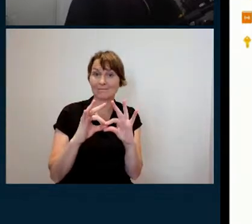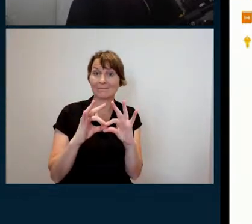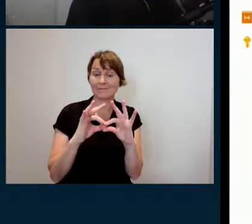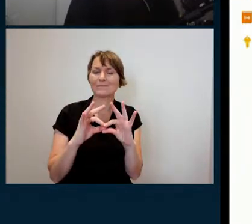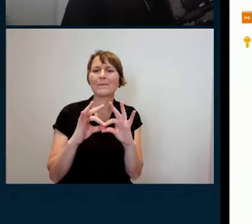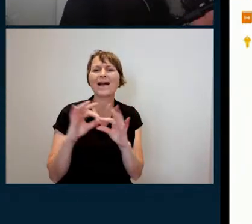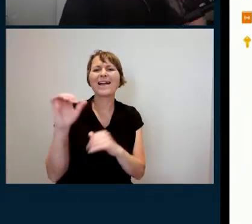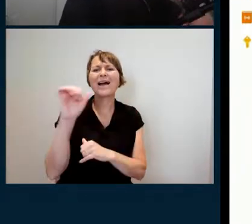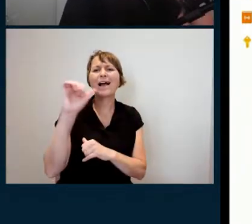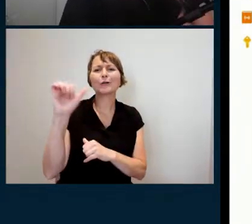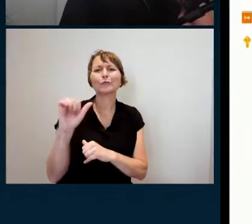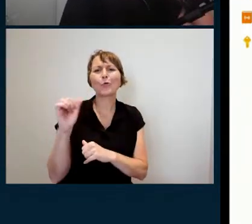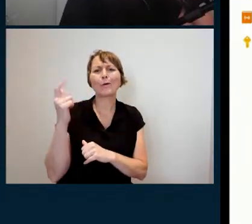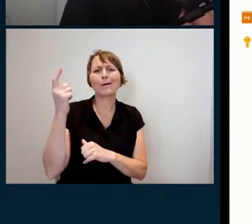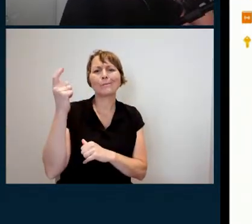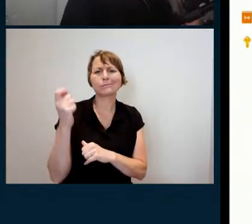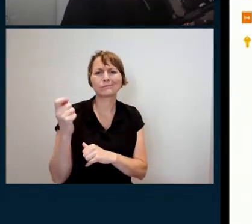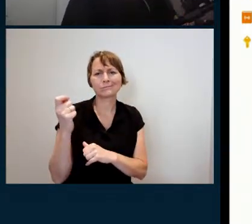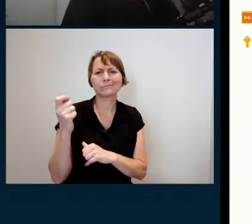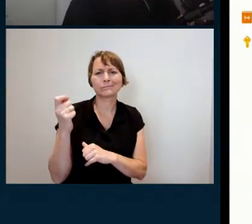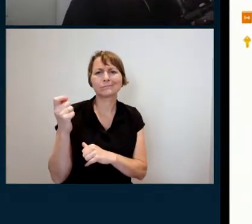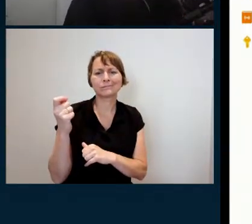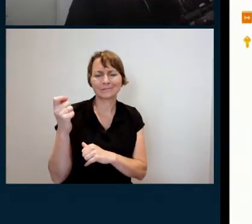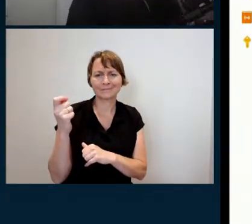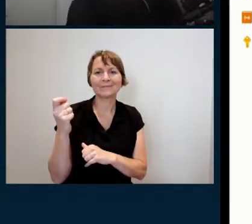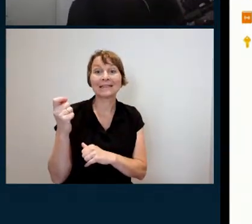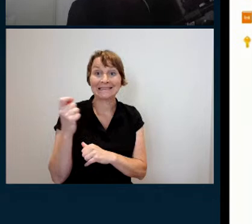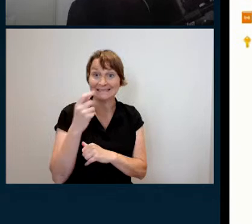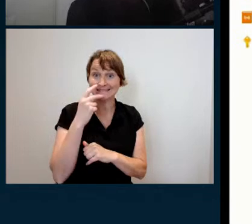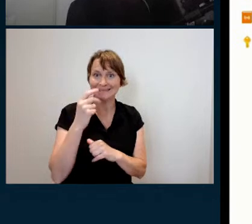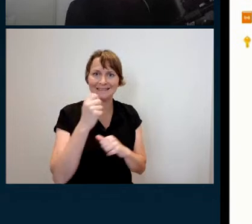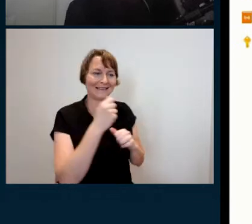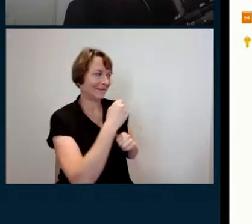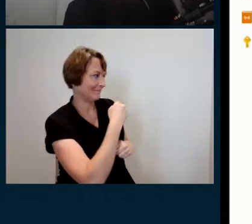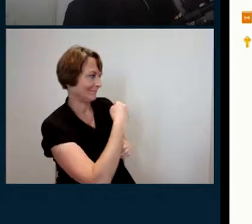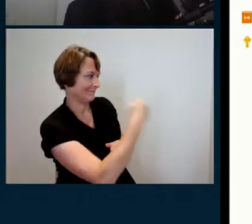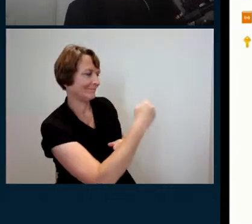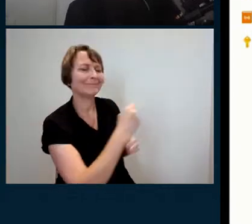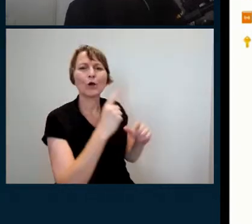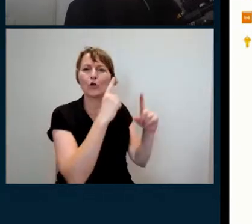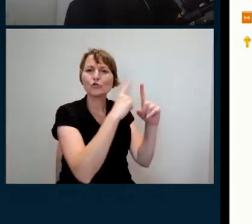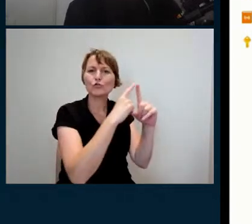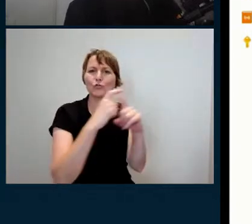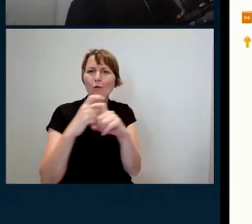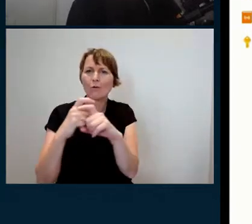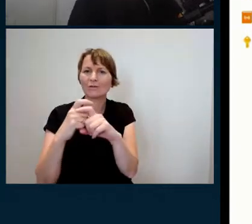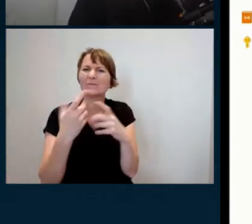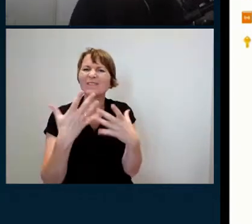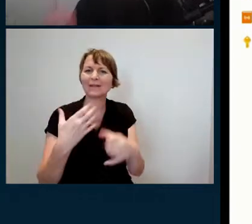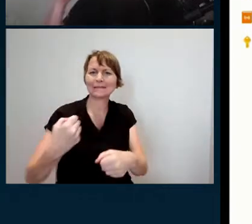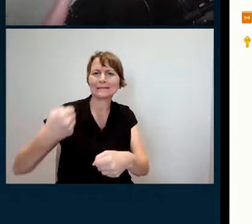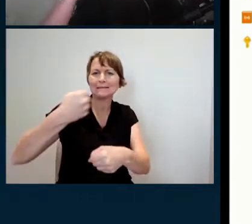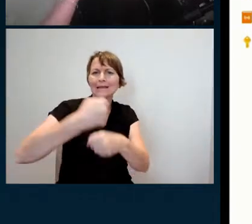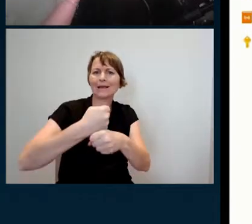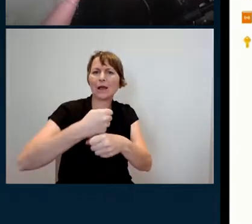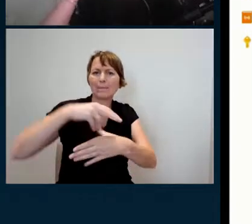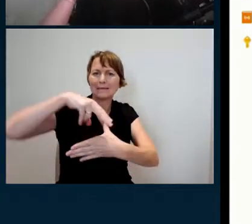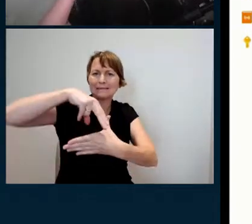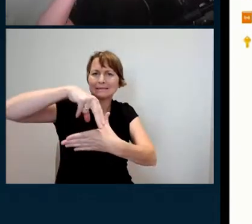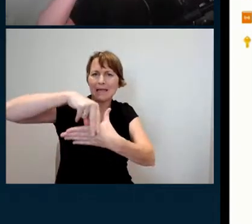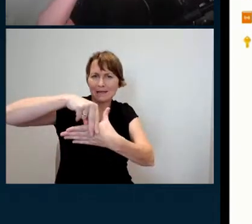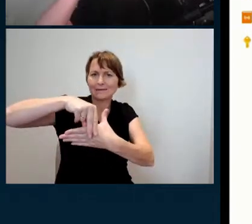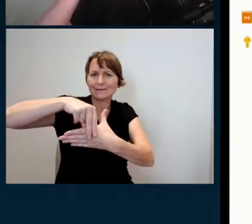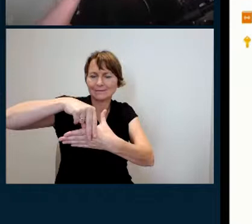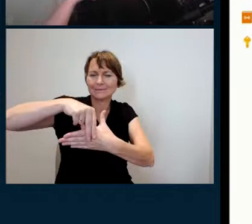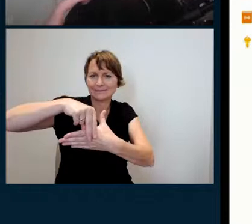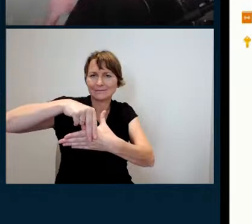and I can get an overview of the code that's running. This is the tag that I have set up. So the tag for me is auto-delete is